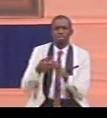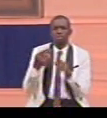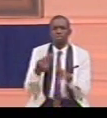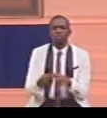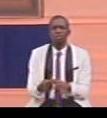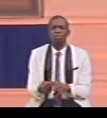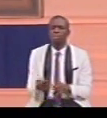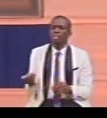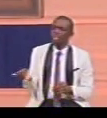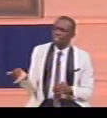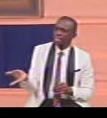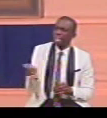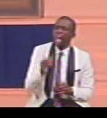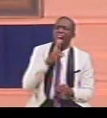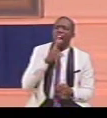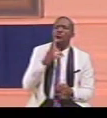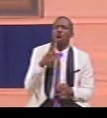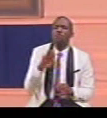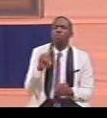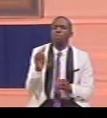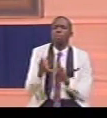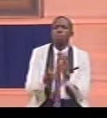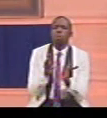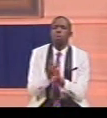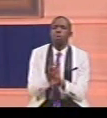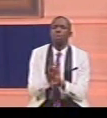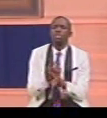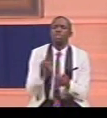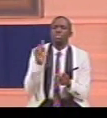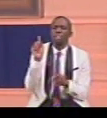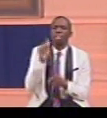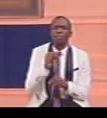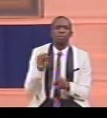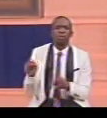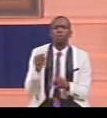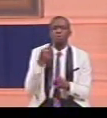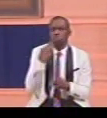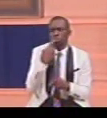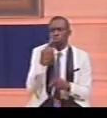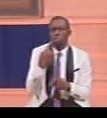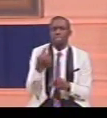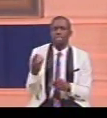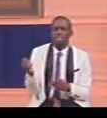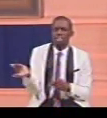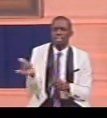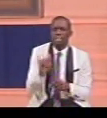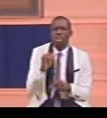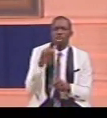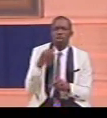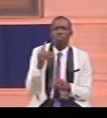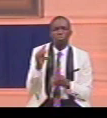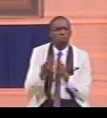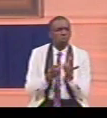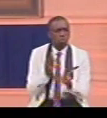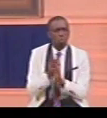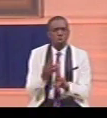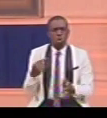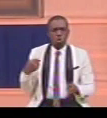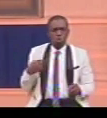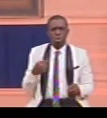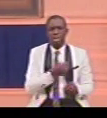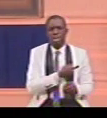world therefore speak the of the world and the world hears them we are of God